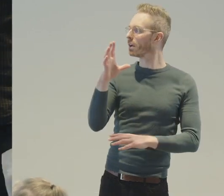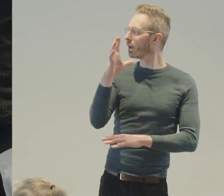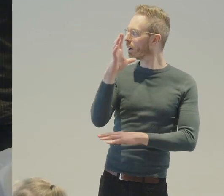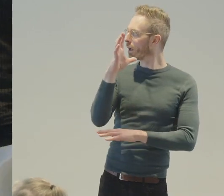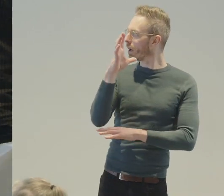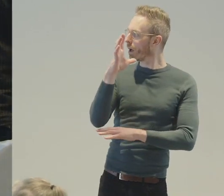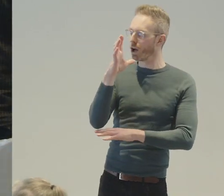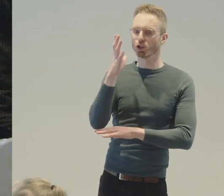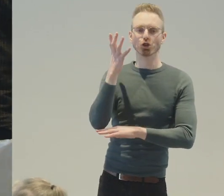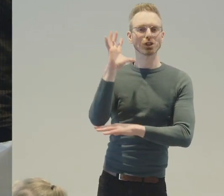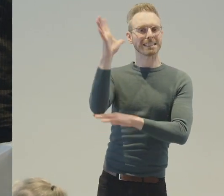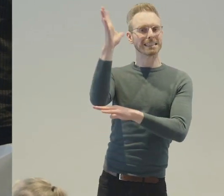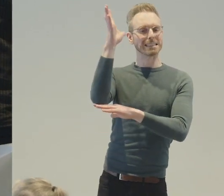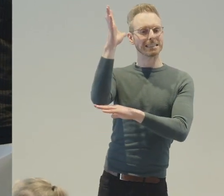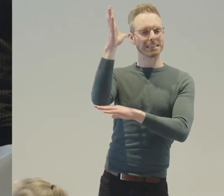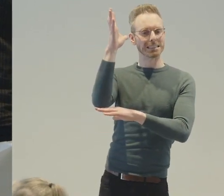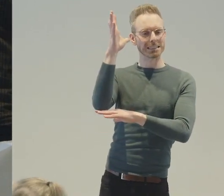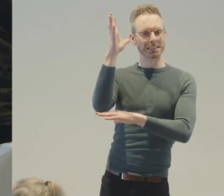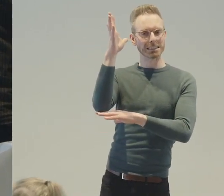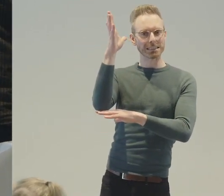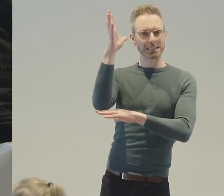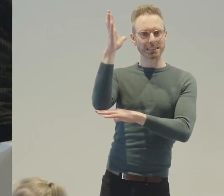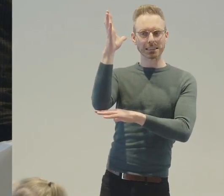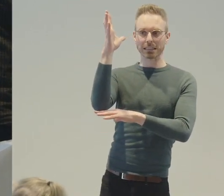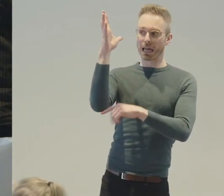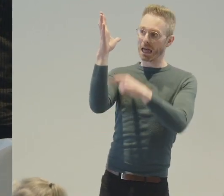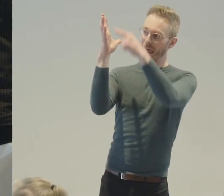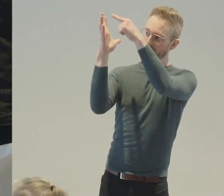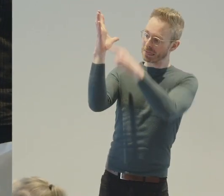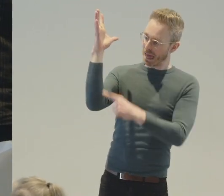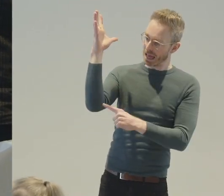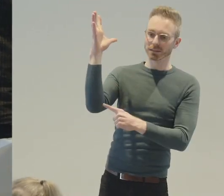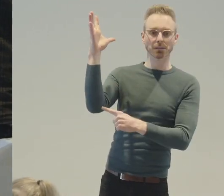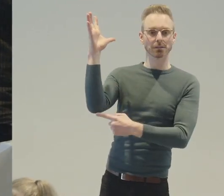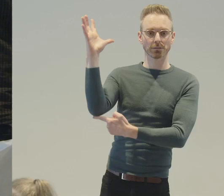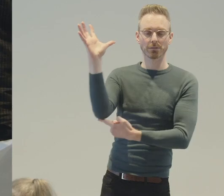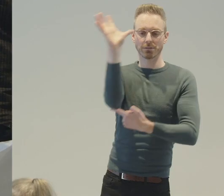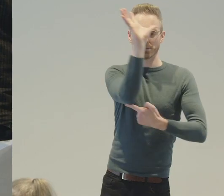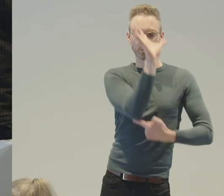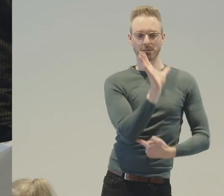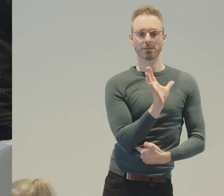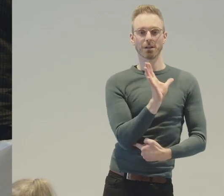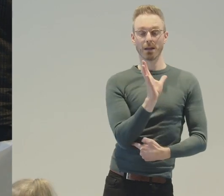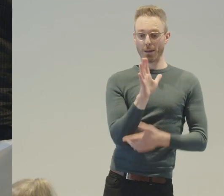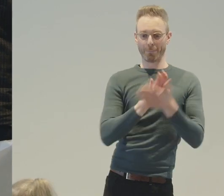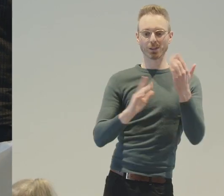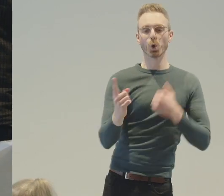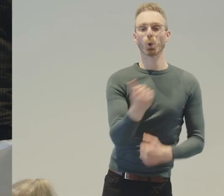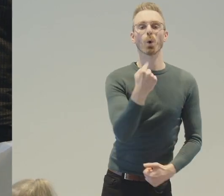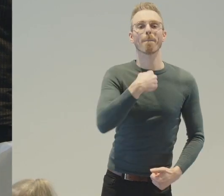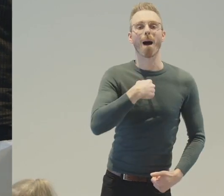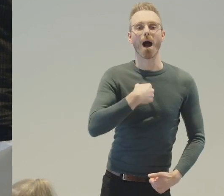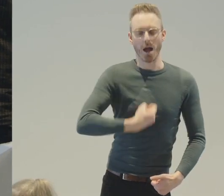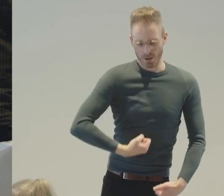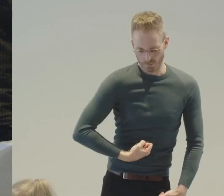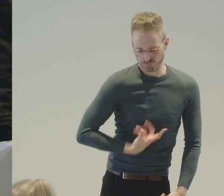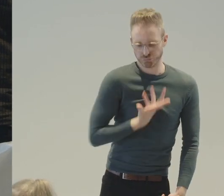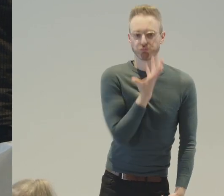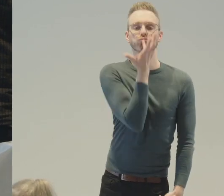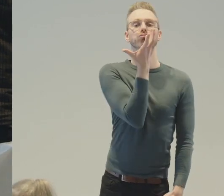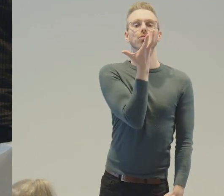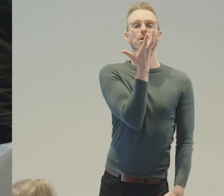for me resembles like who I am. I'm not only just nice and quiet, but